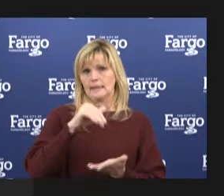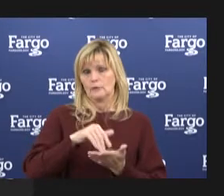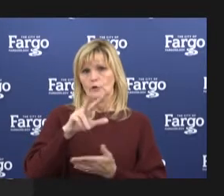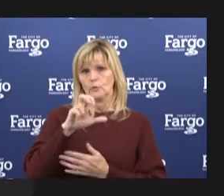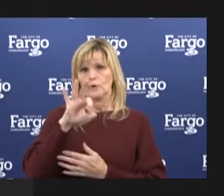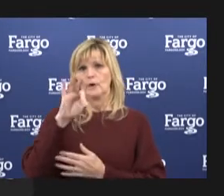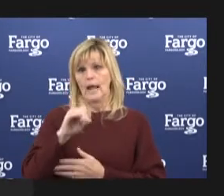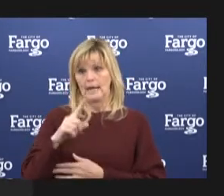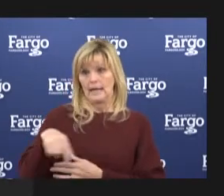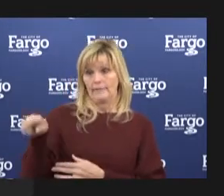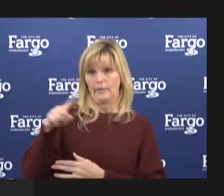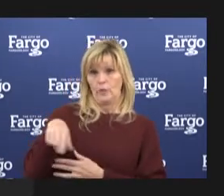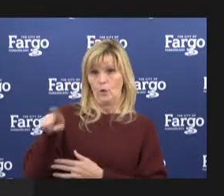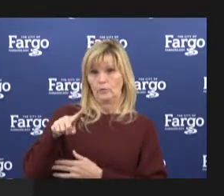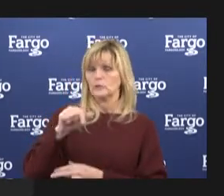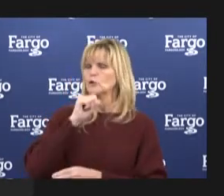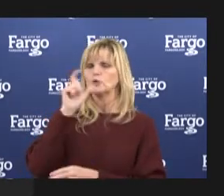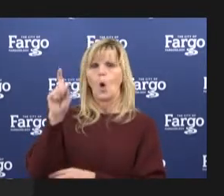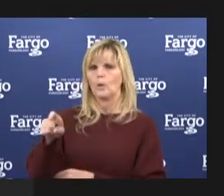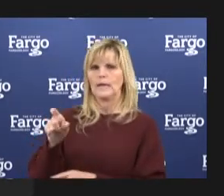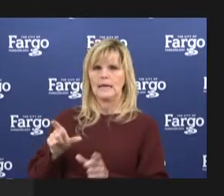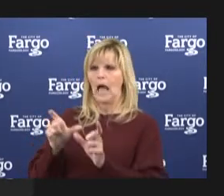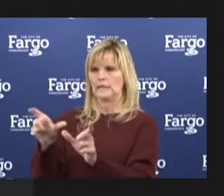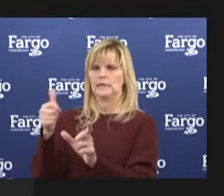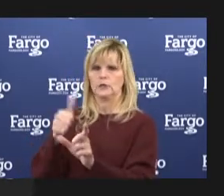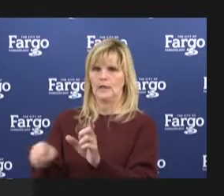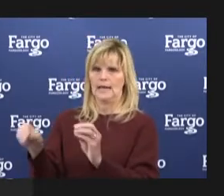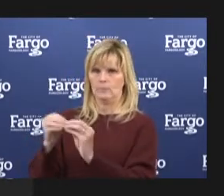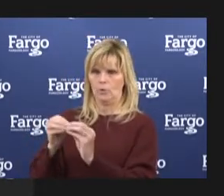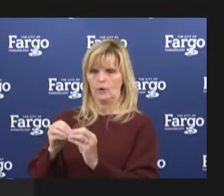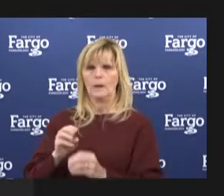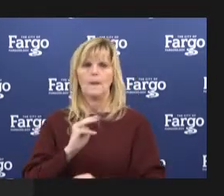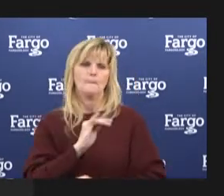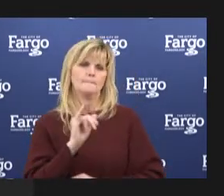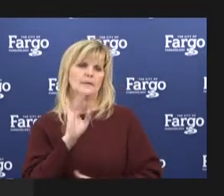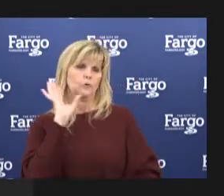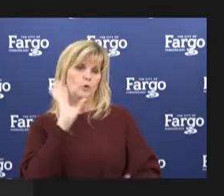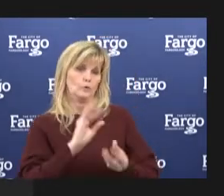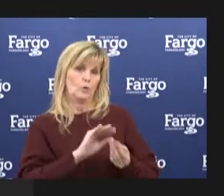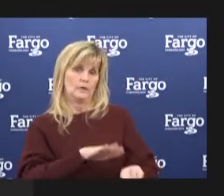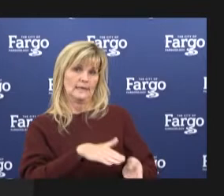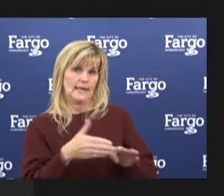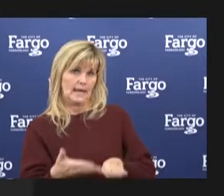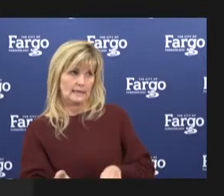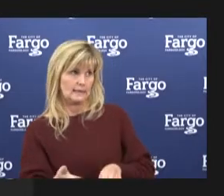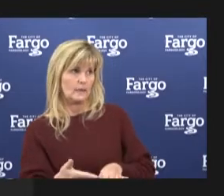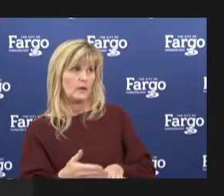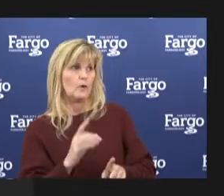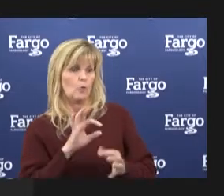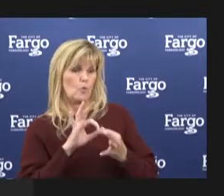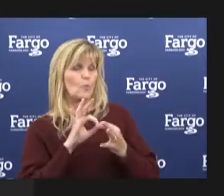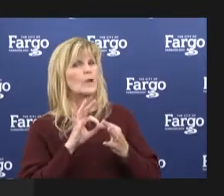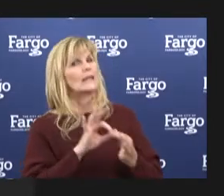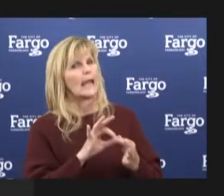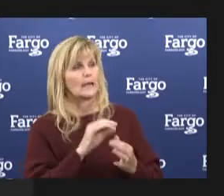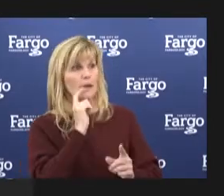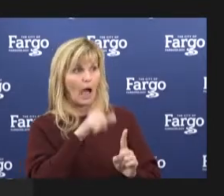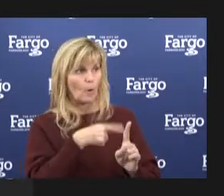89,390 of those no longer need isolation. We are seeing Minnesota total deaths related to COVID at